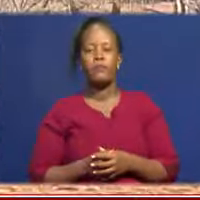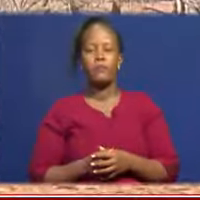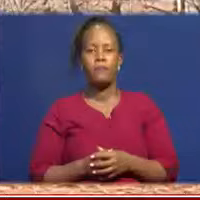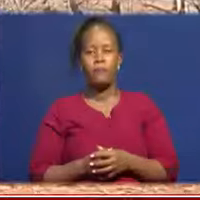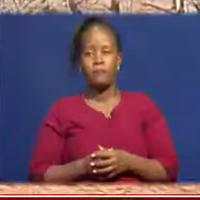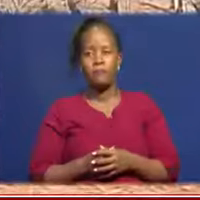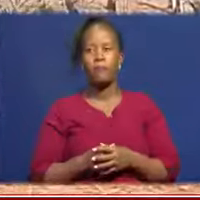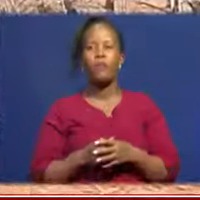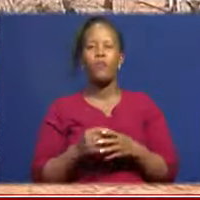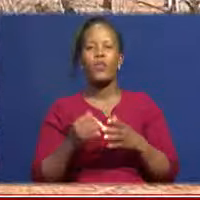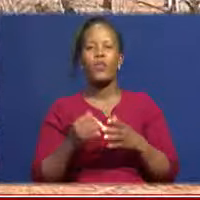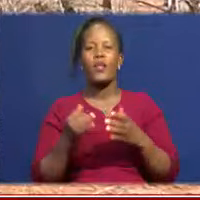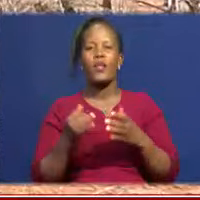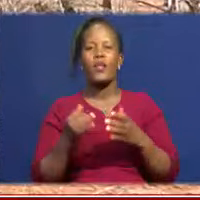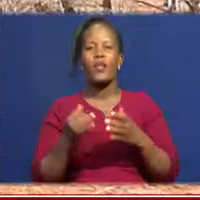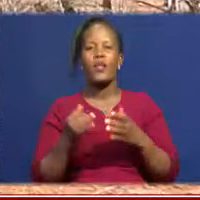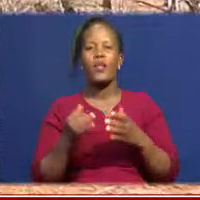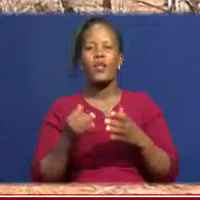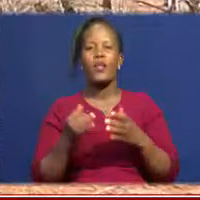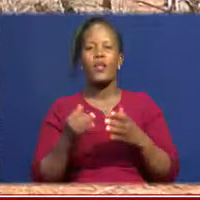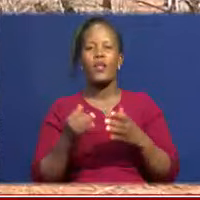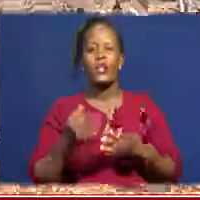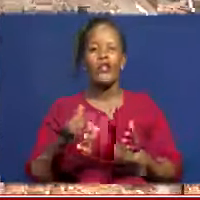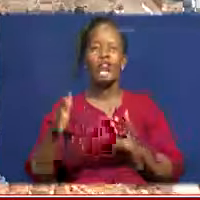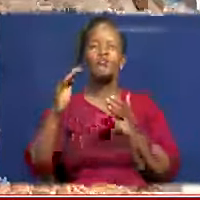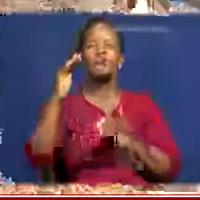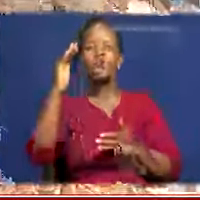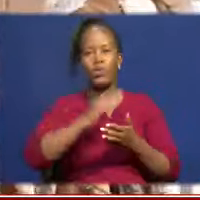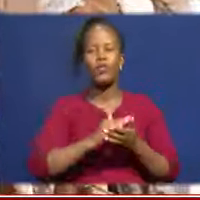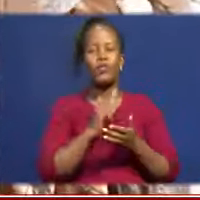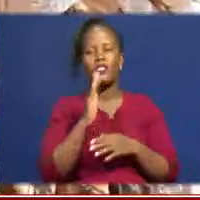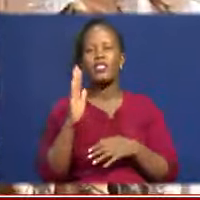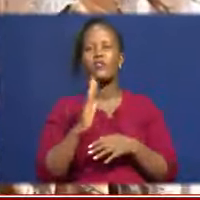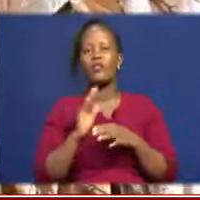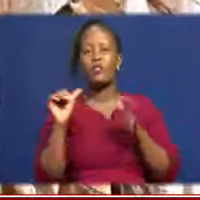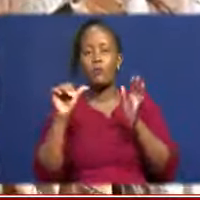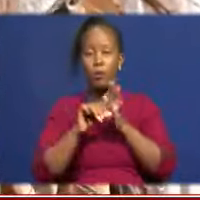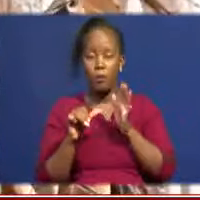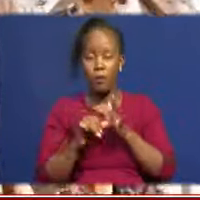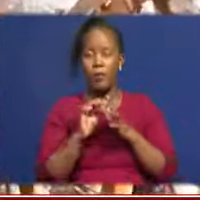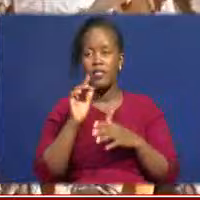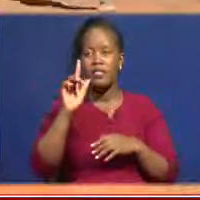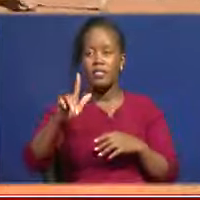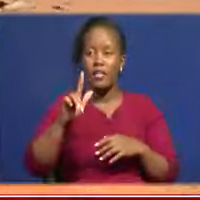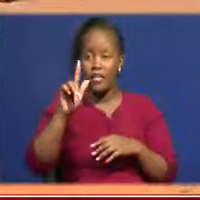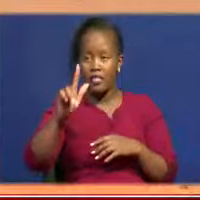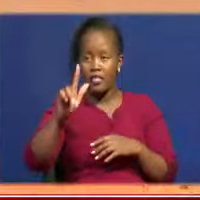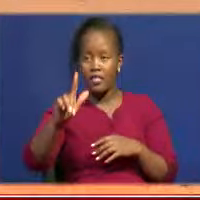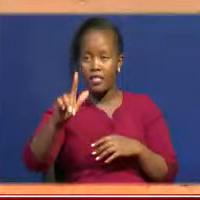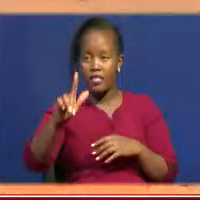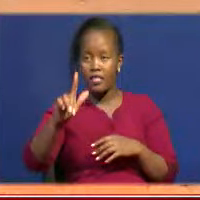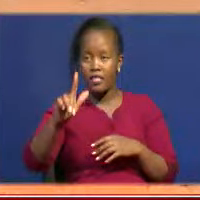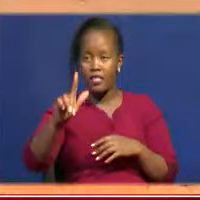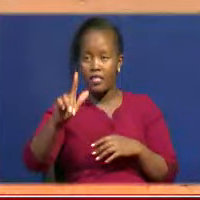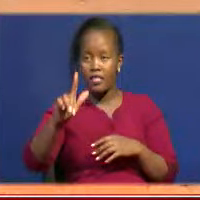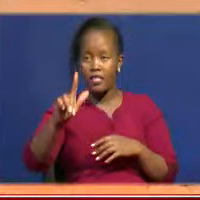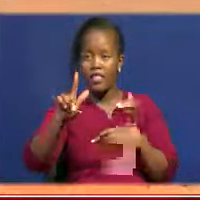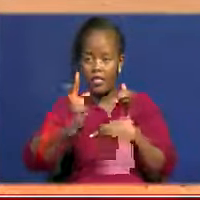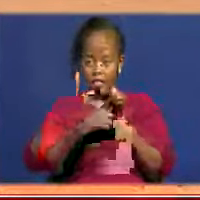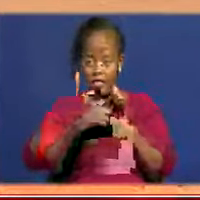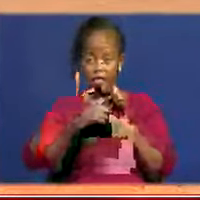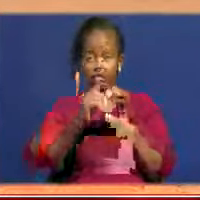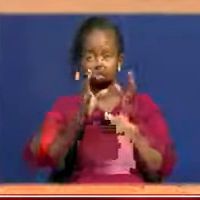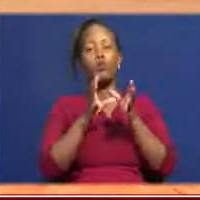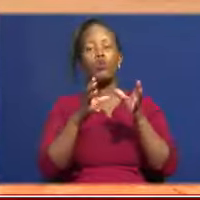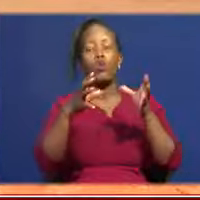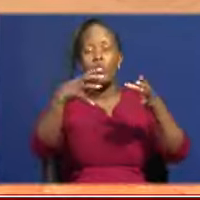Meanwhile, in a bid to reduce insecurity in the county, six communities that include Tugans, Kikuyu,